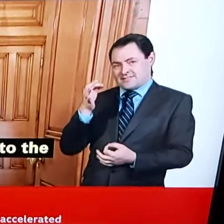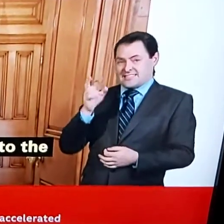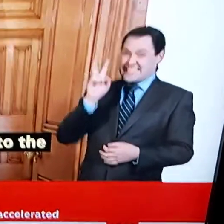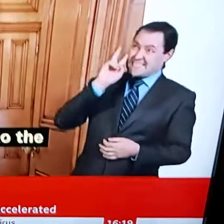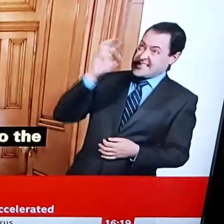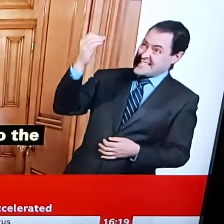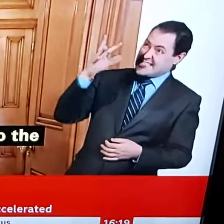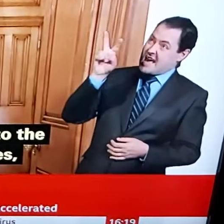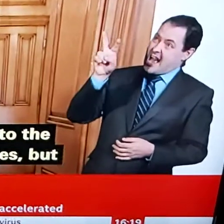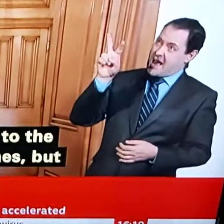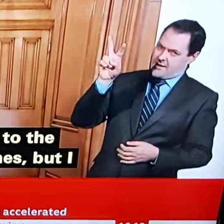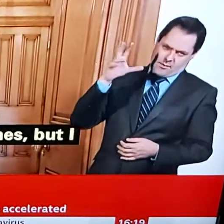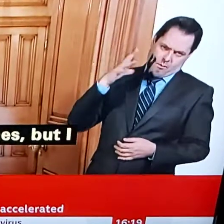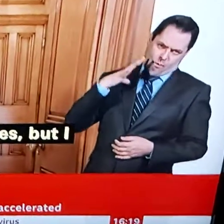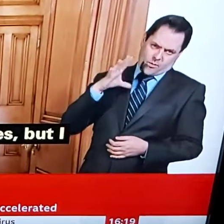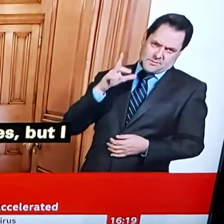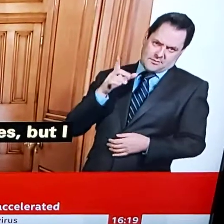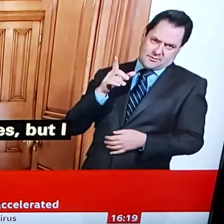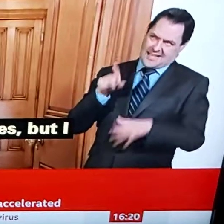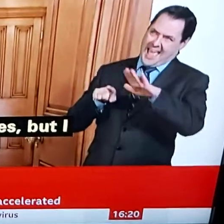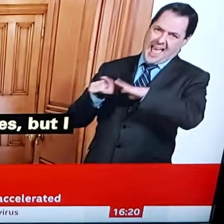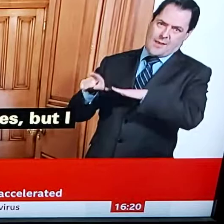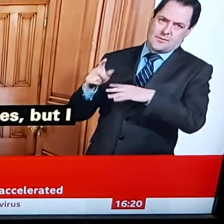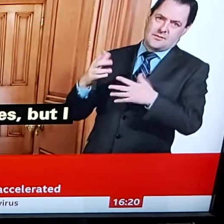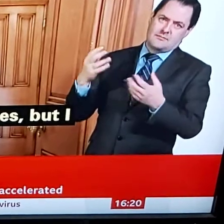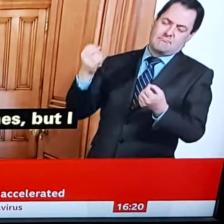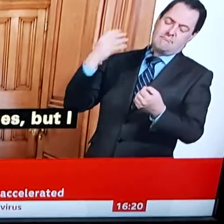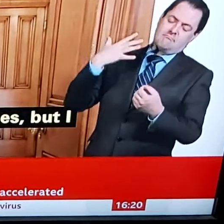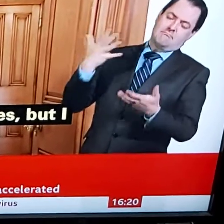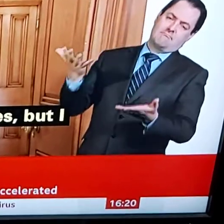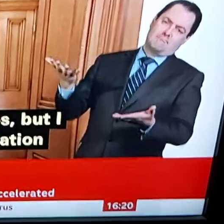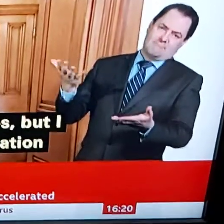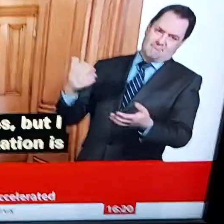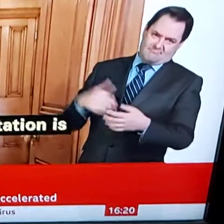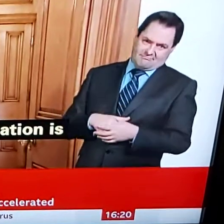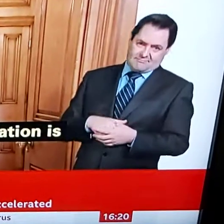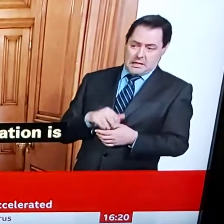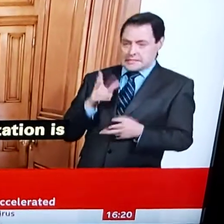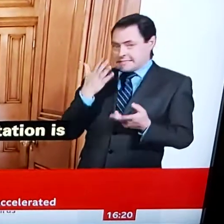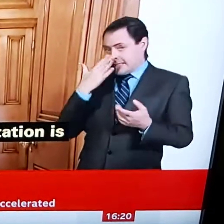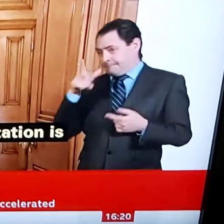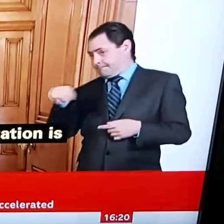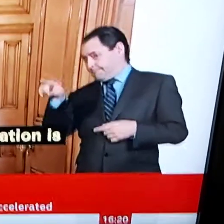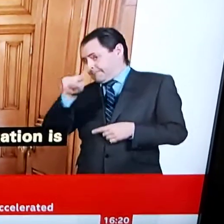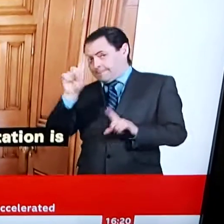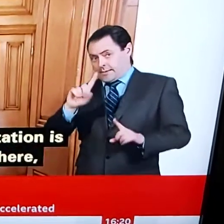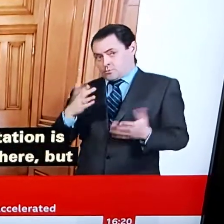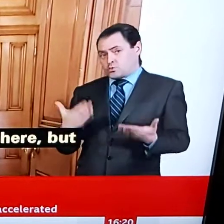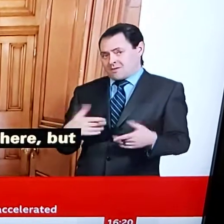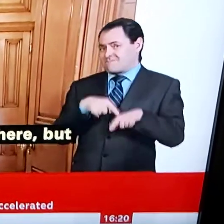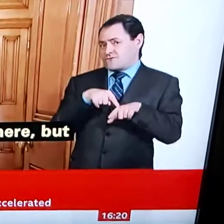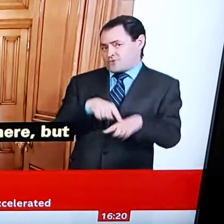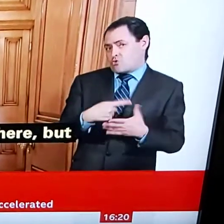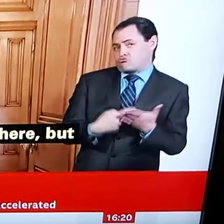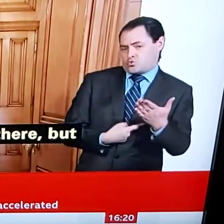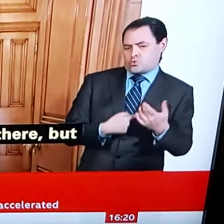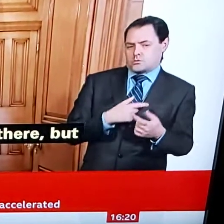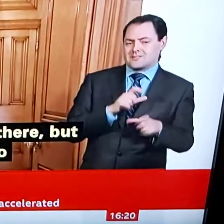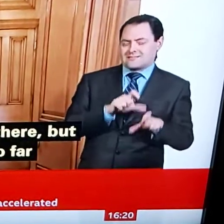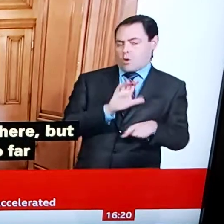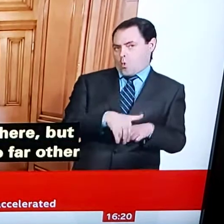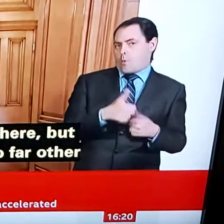temptation to be out oneself. But the indications that we have so far are that people are observing them, and they're doing so because